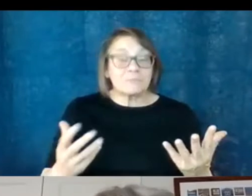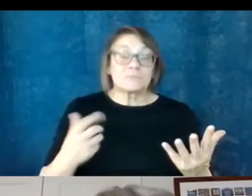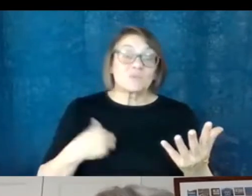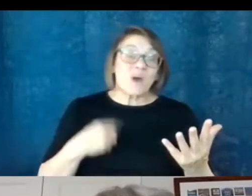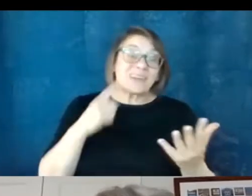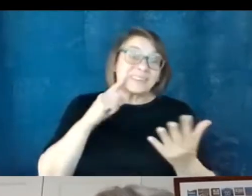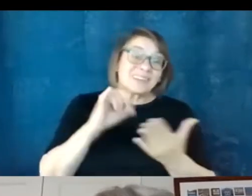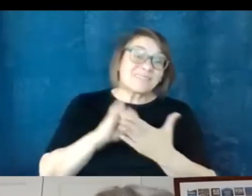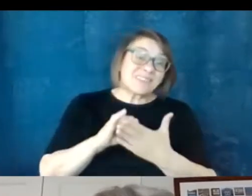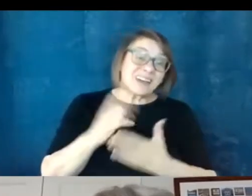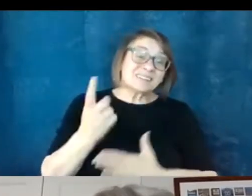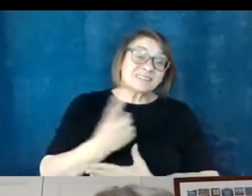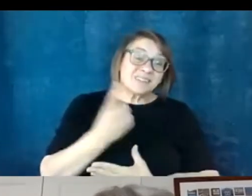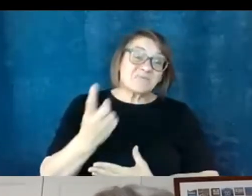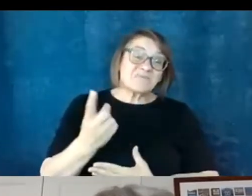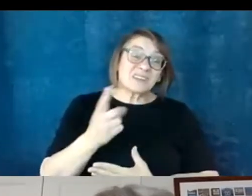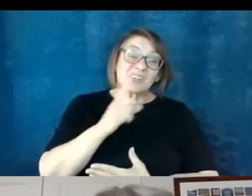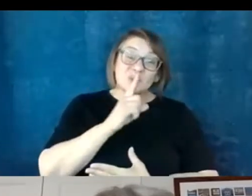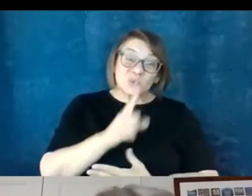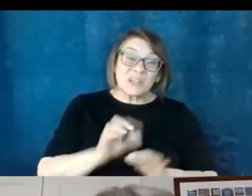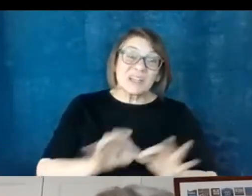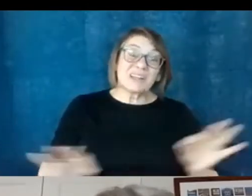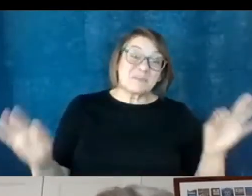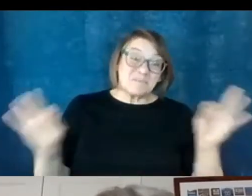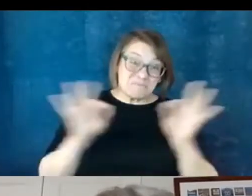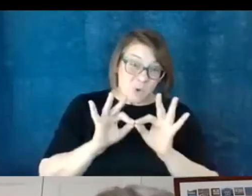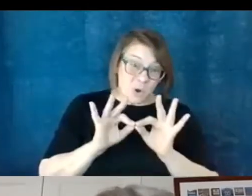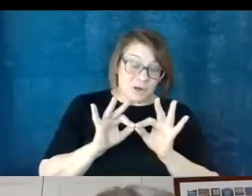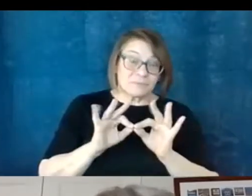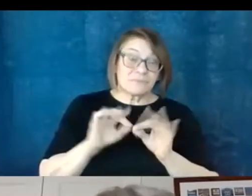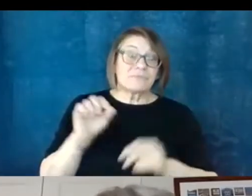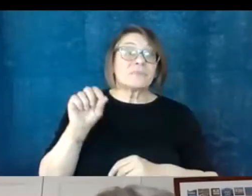that's something that is really important. The